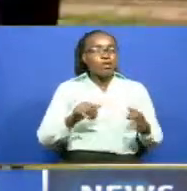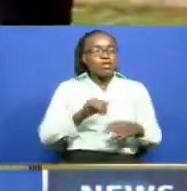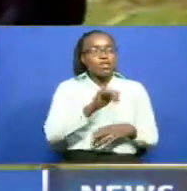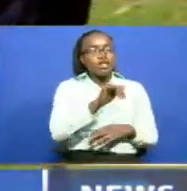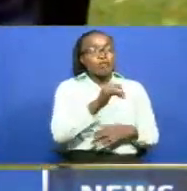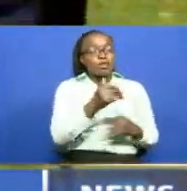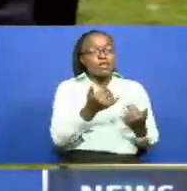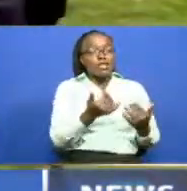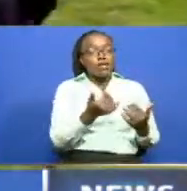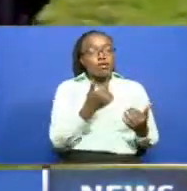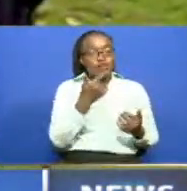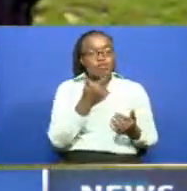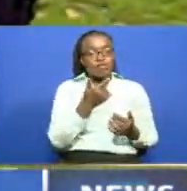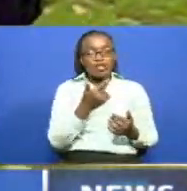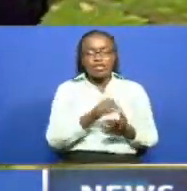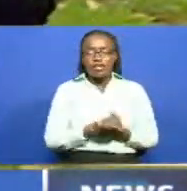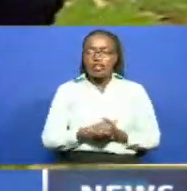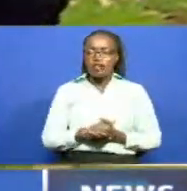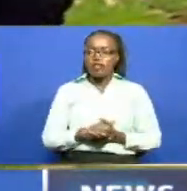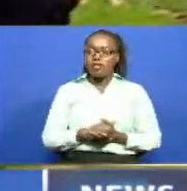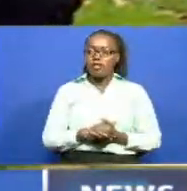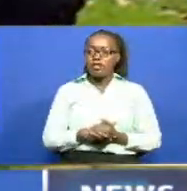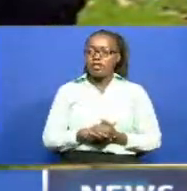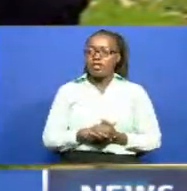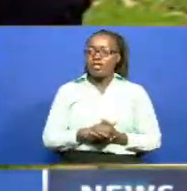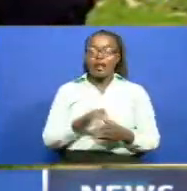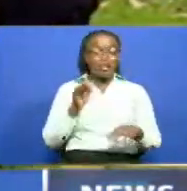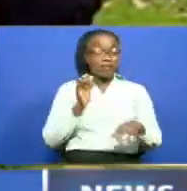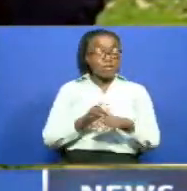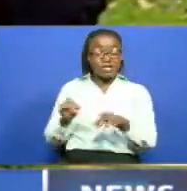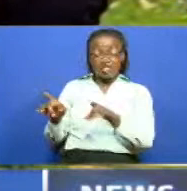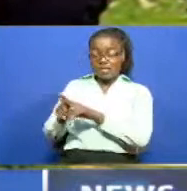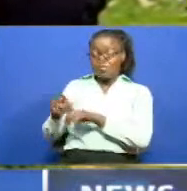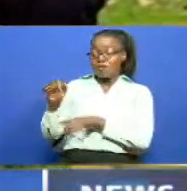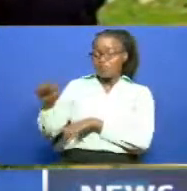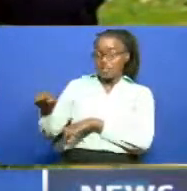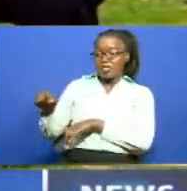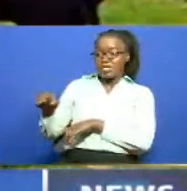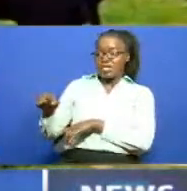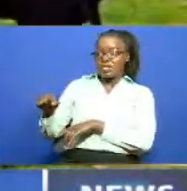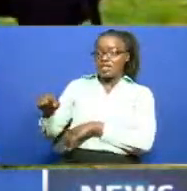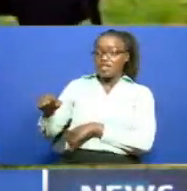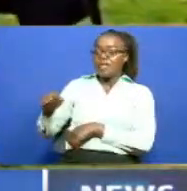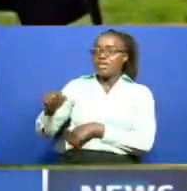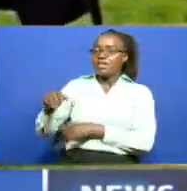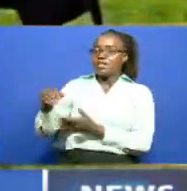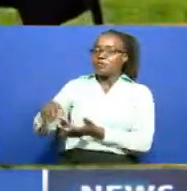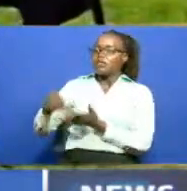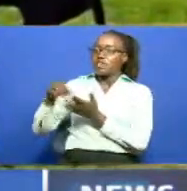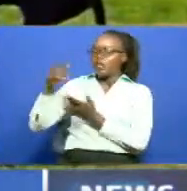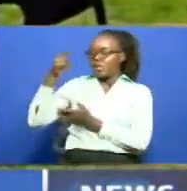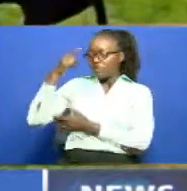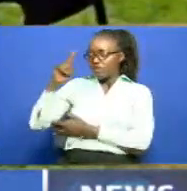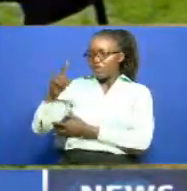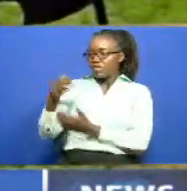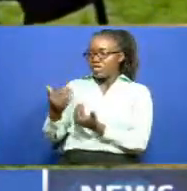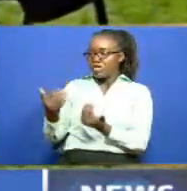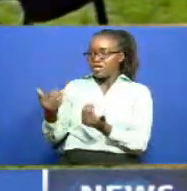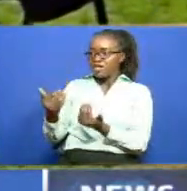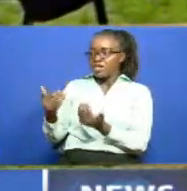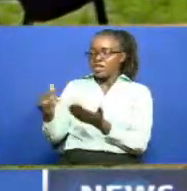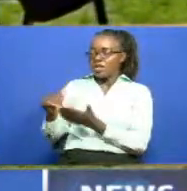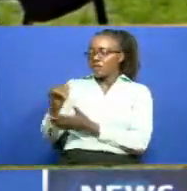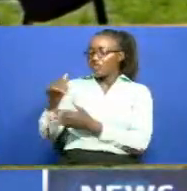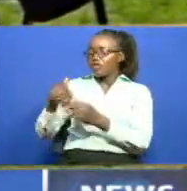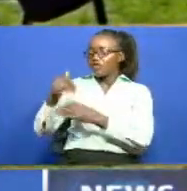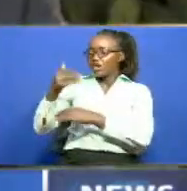use maybe planes, cargo space? Were they affected? Yes, I think especially for things that are flown out, this is